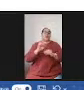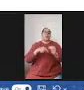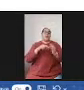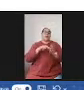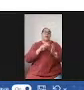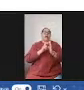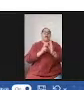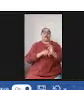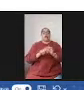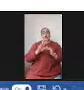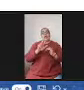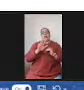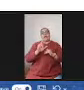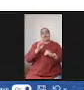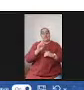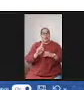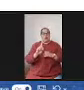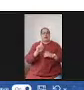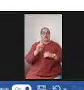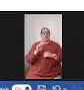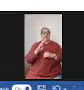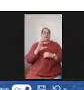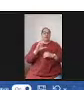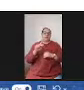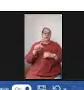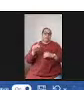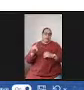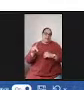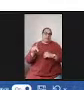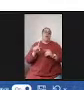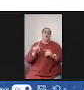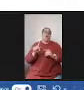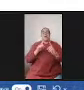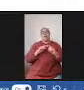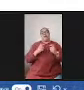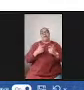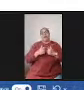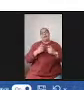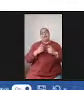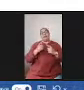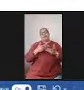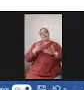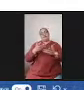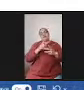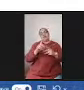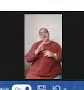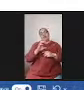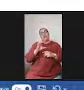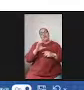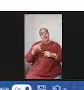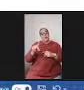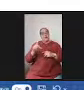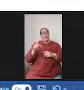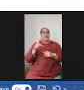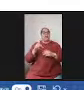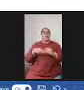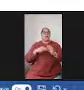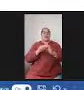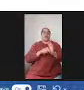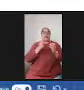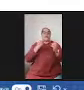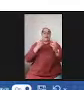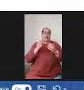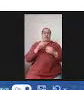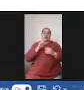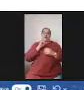Rule 89.1 of WCPP. The committee interrogated the WCPP in terms of the information that